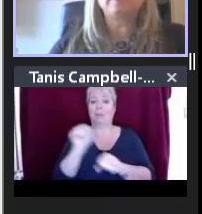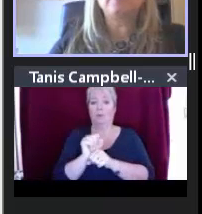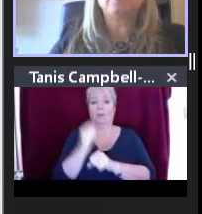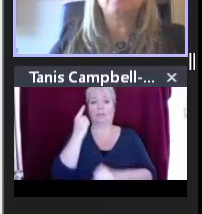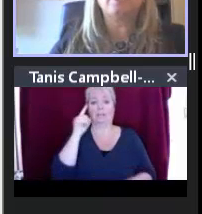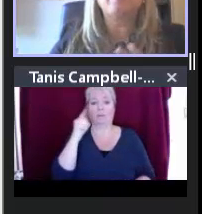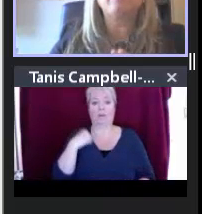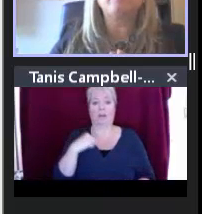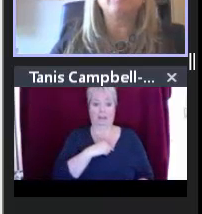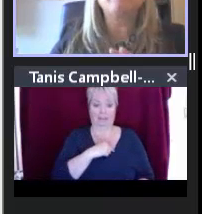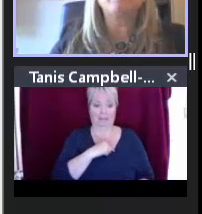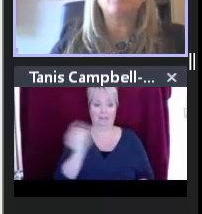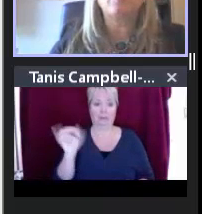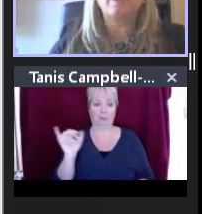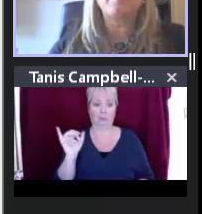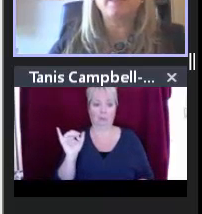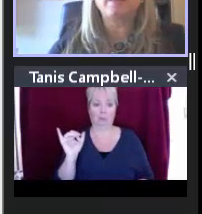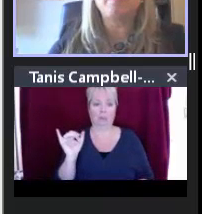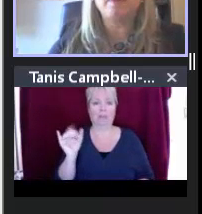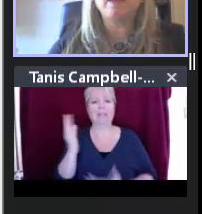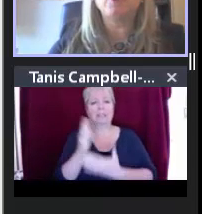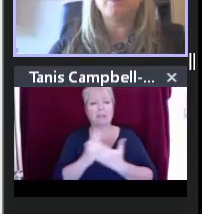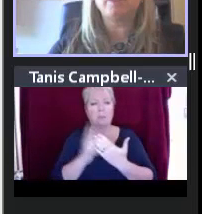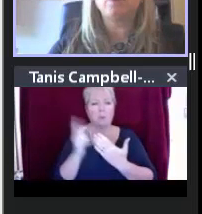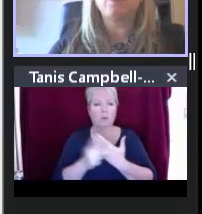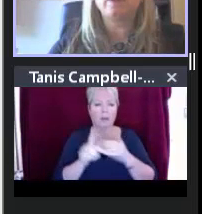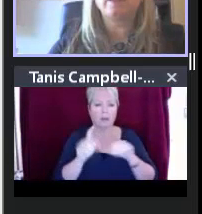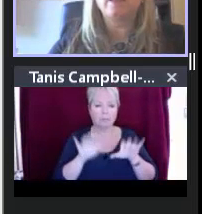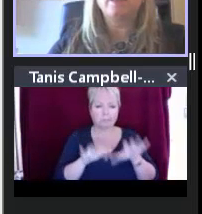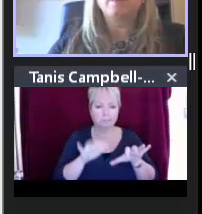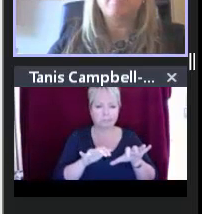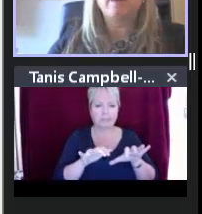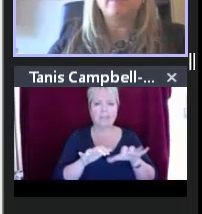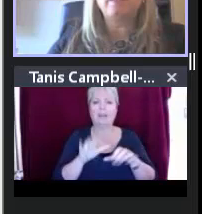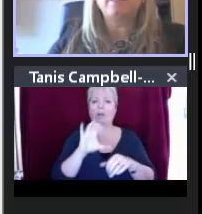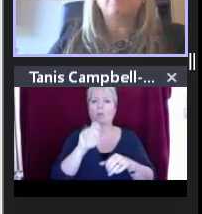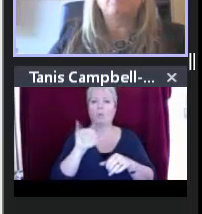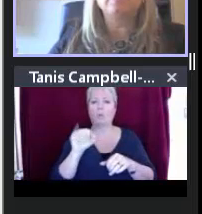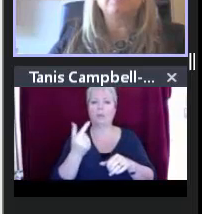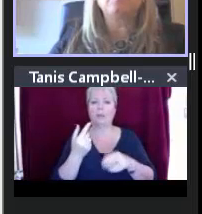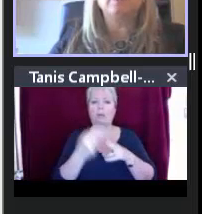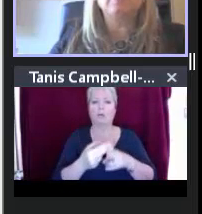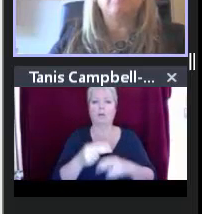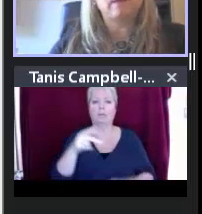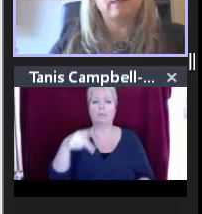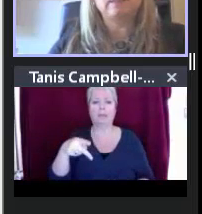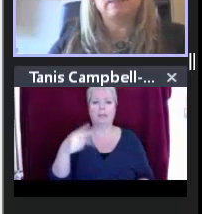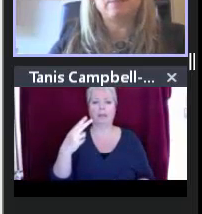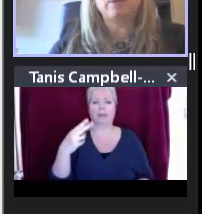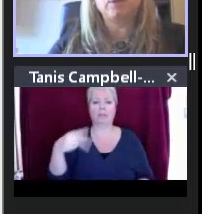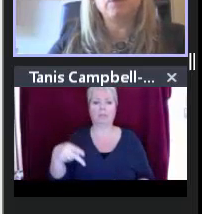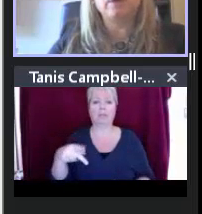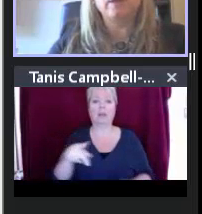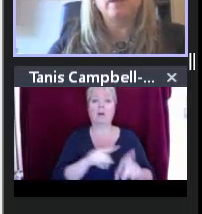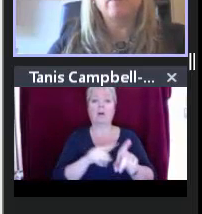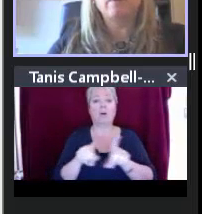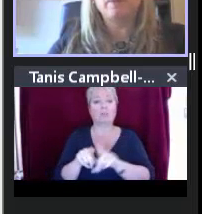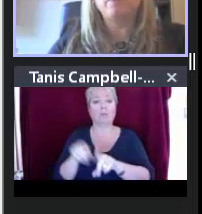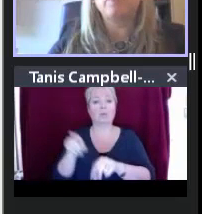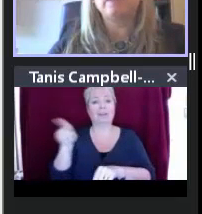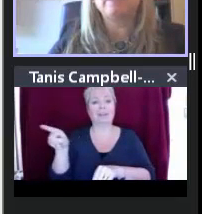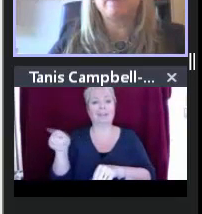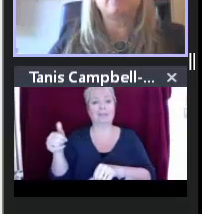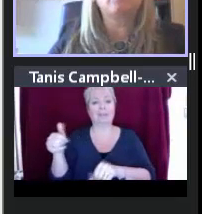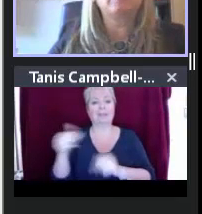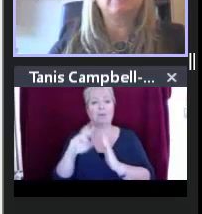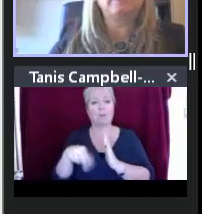both as doing a bit of programming in PHP coding, but he also works with us as a peer tutor for